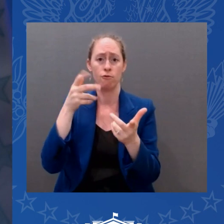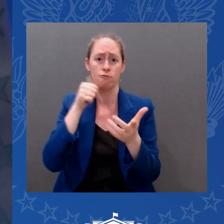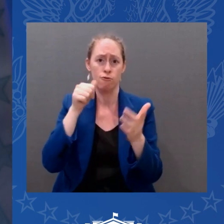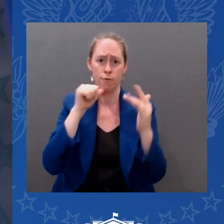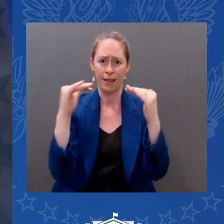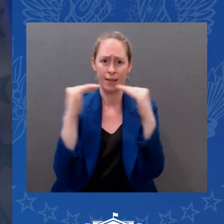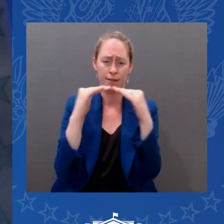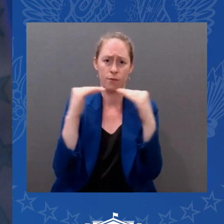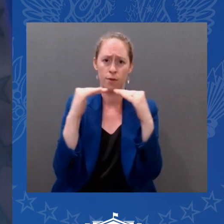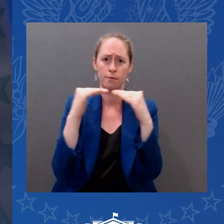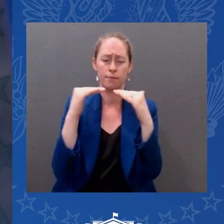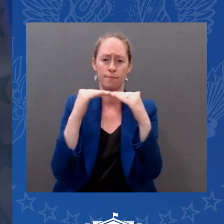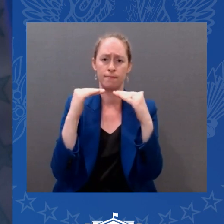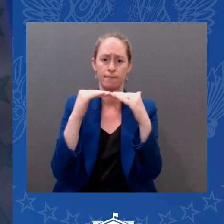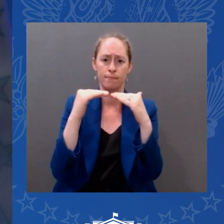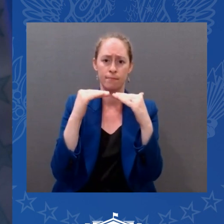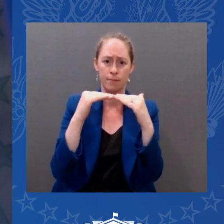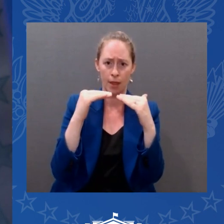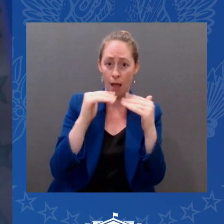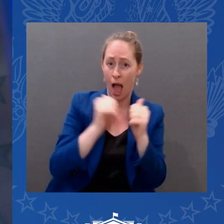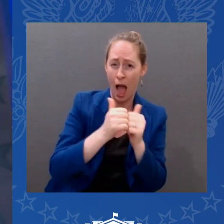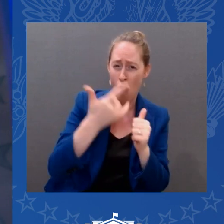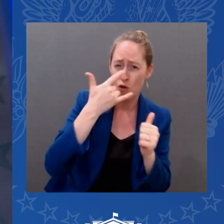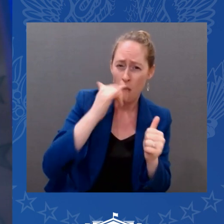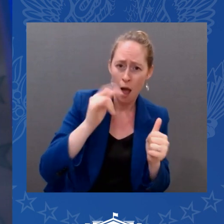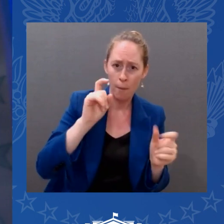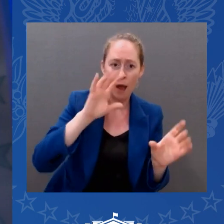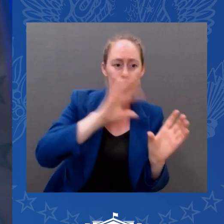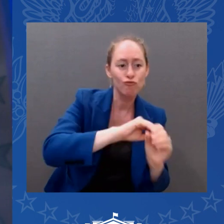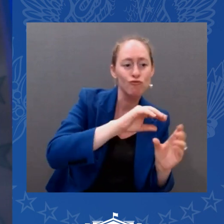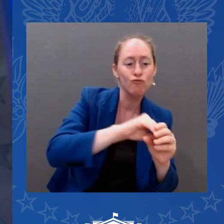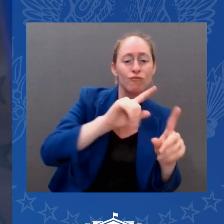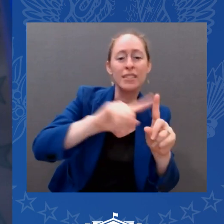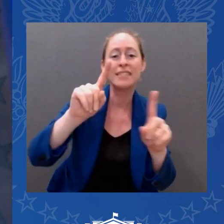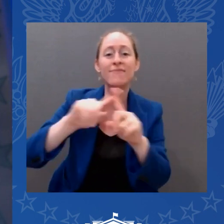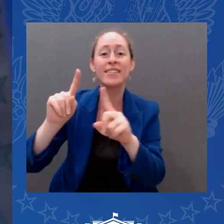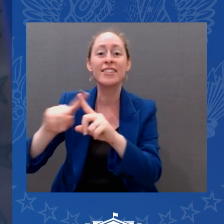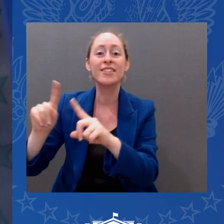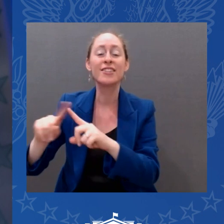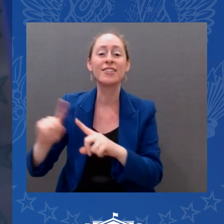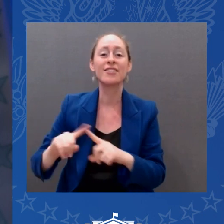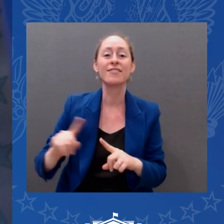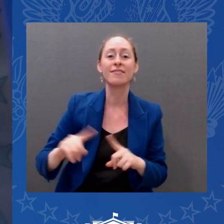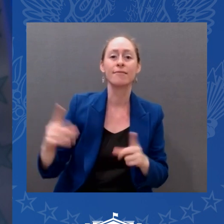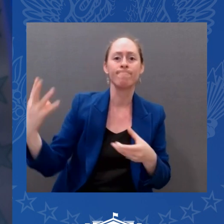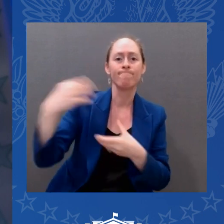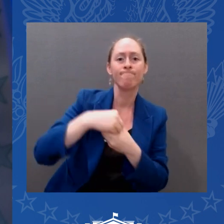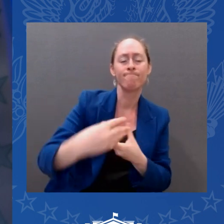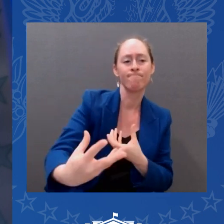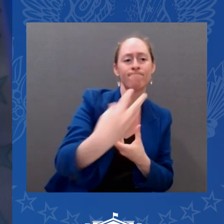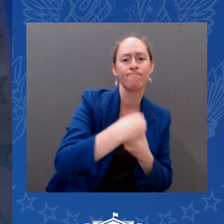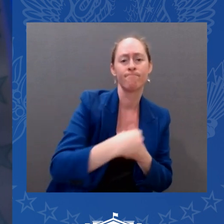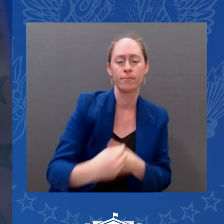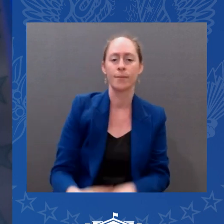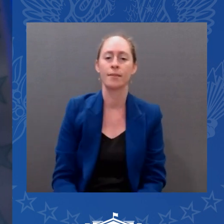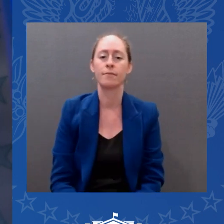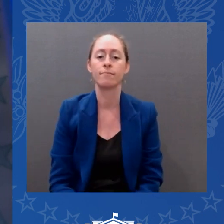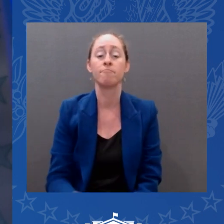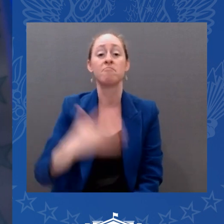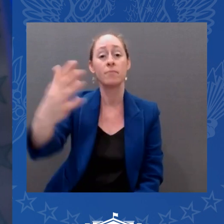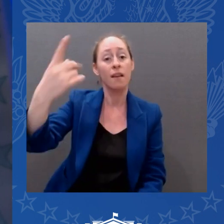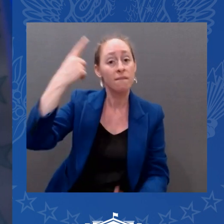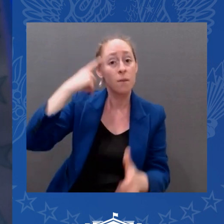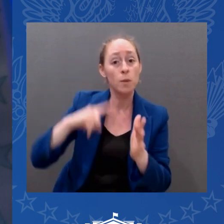organizations, to close outstanding wage gaps and address existing structural